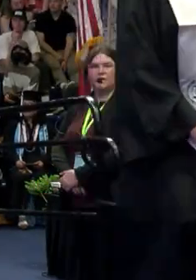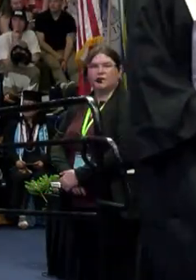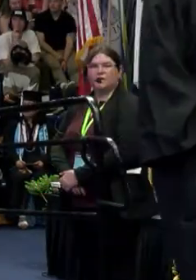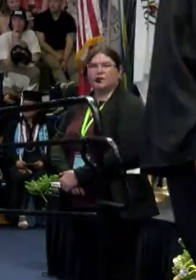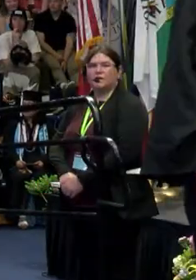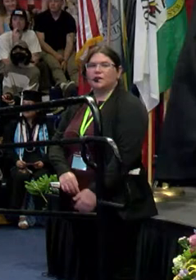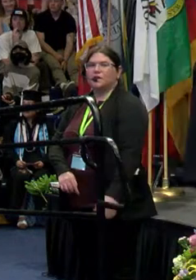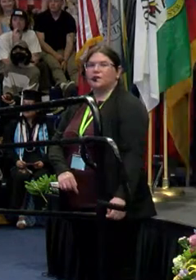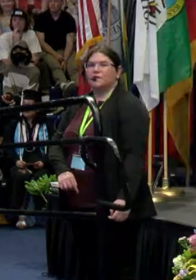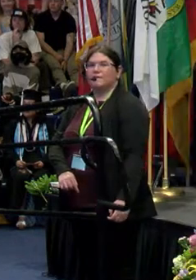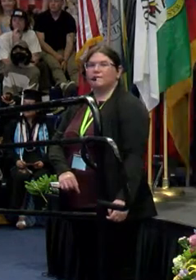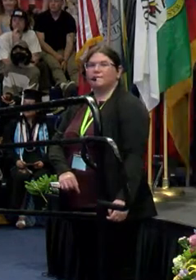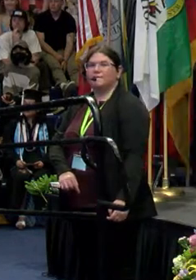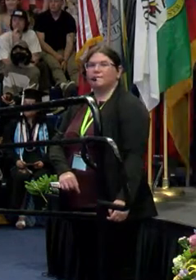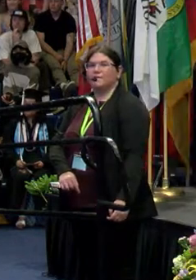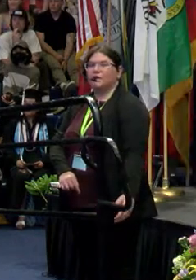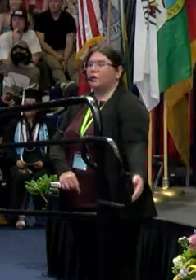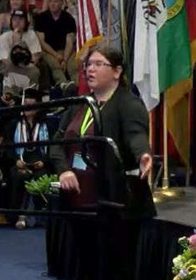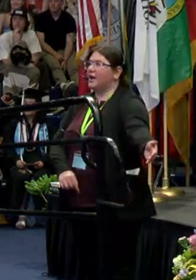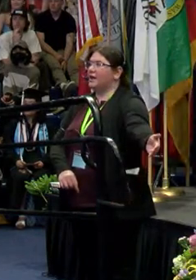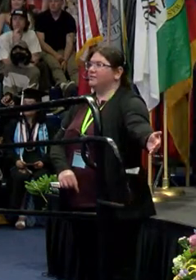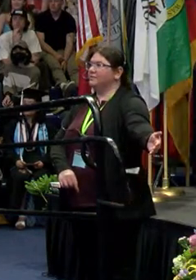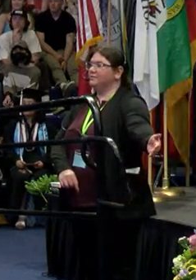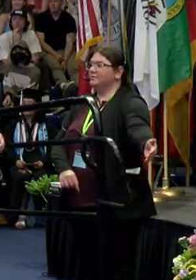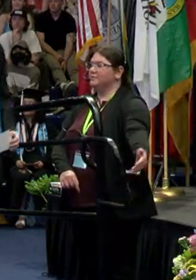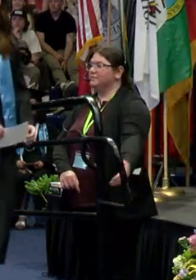Catherine Rose McCloskey, magna cum laude.